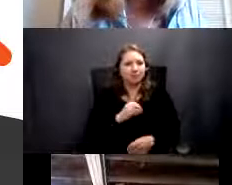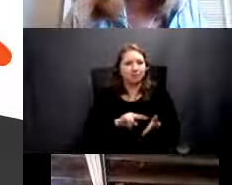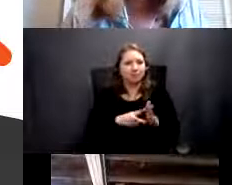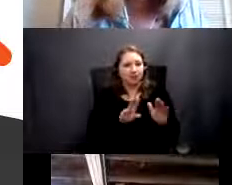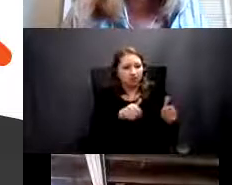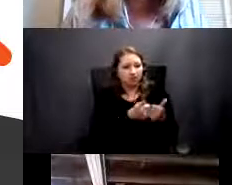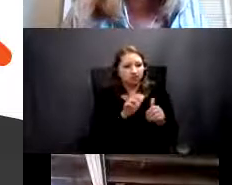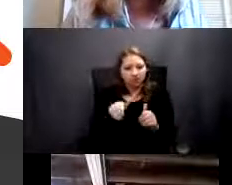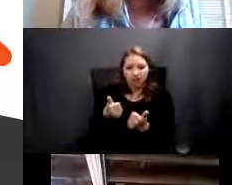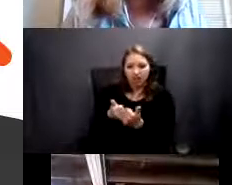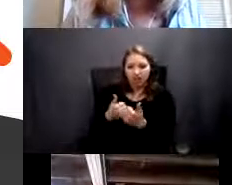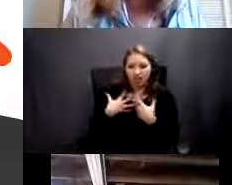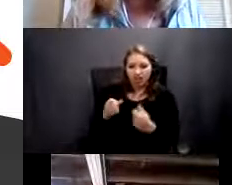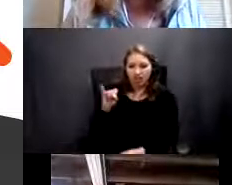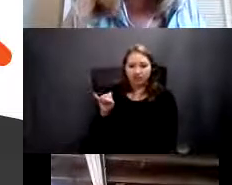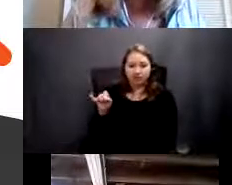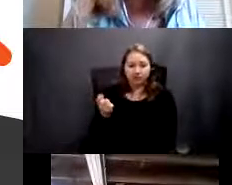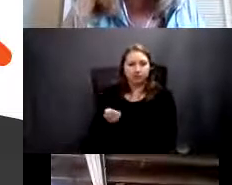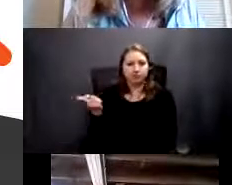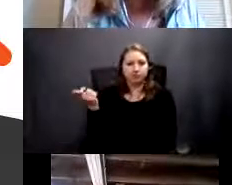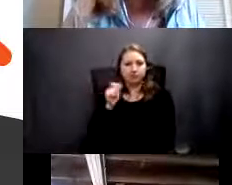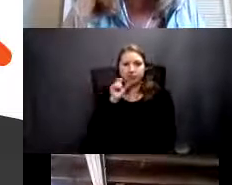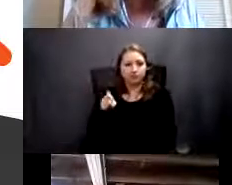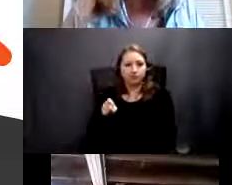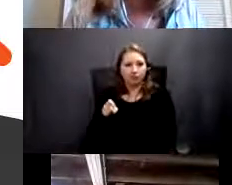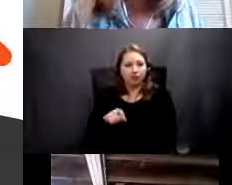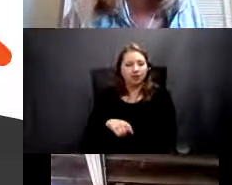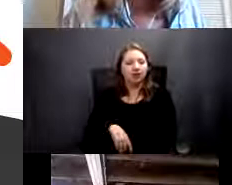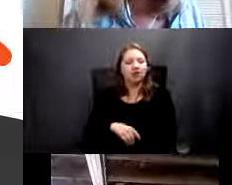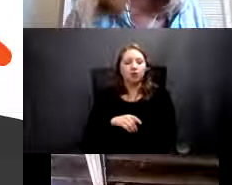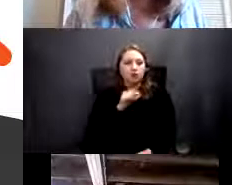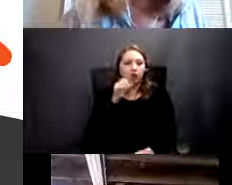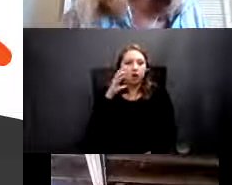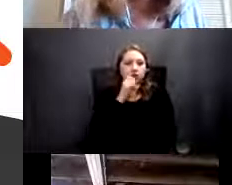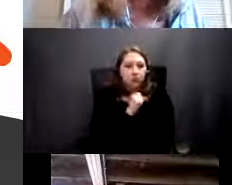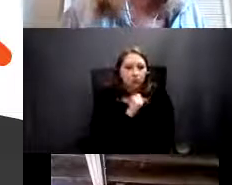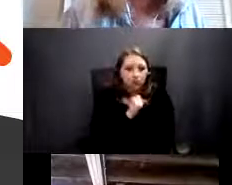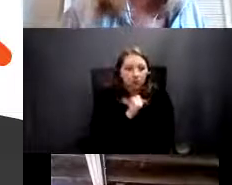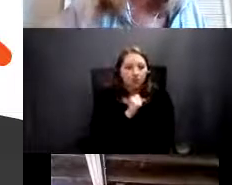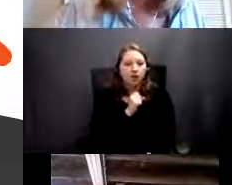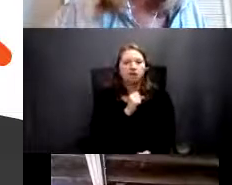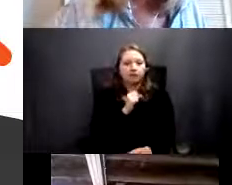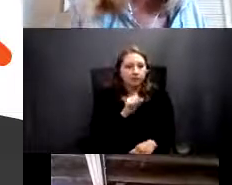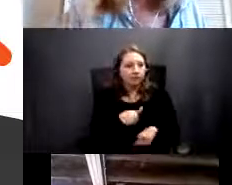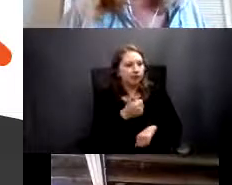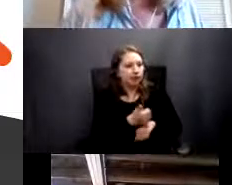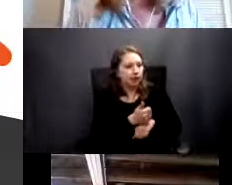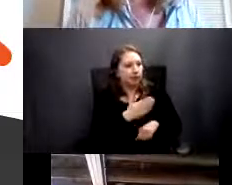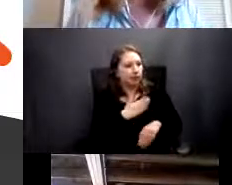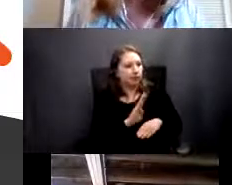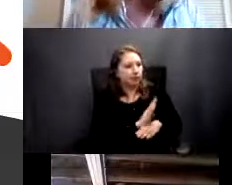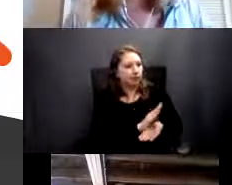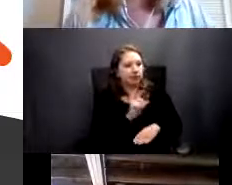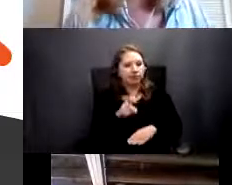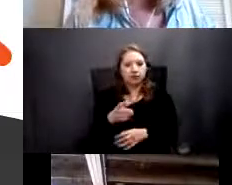of health insurance off the plate. So don't assume that you need to get health